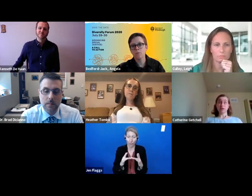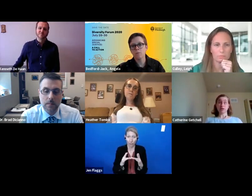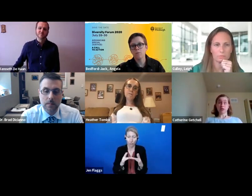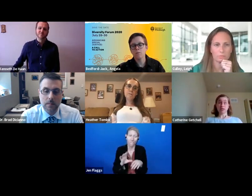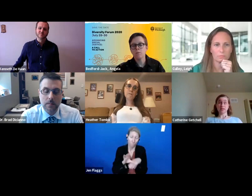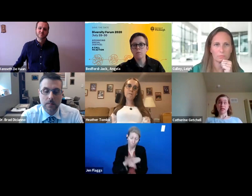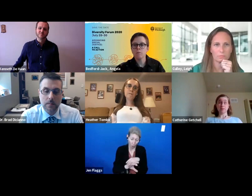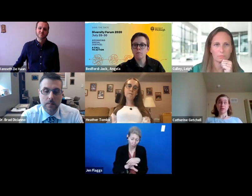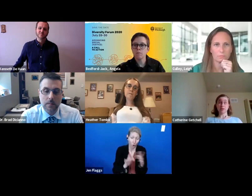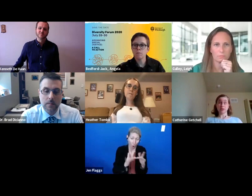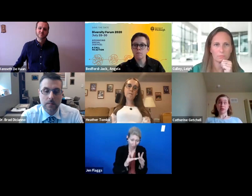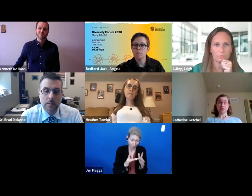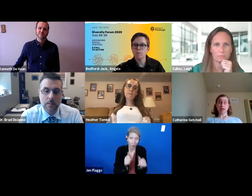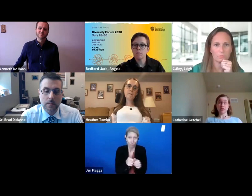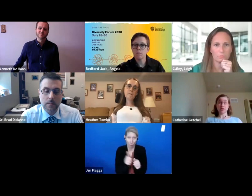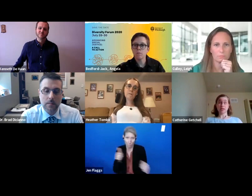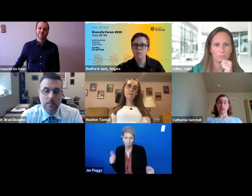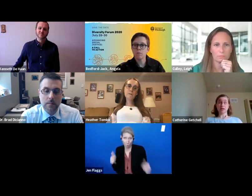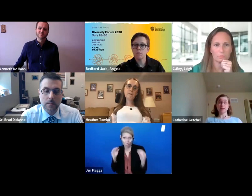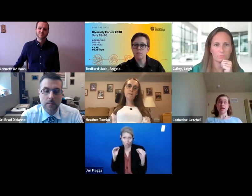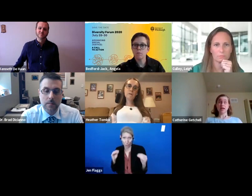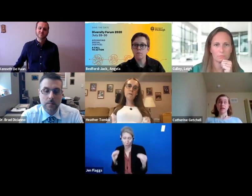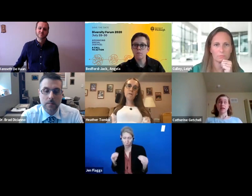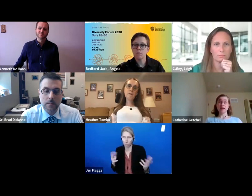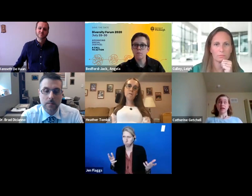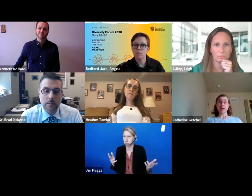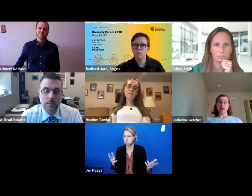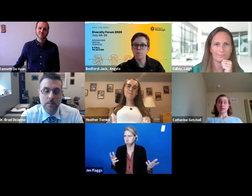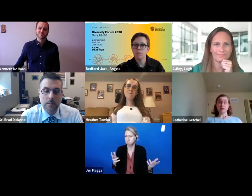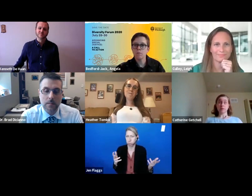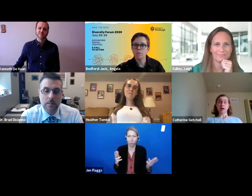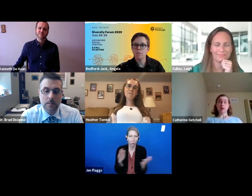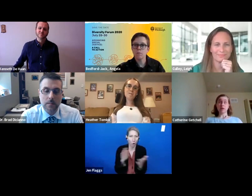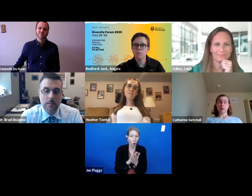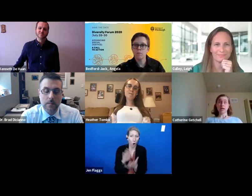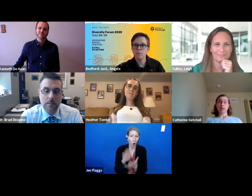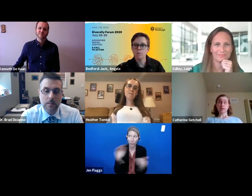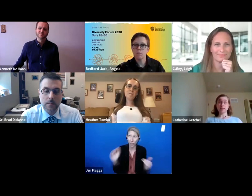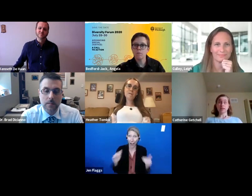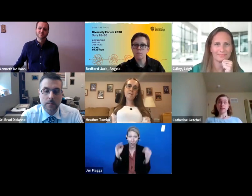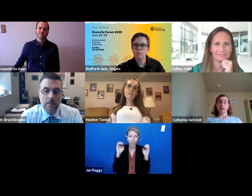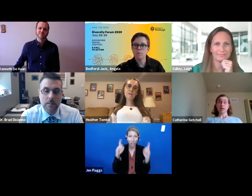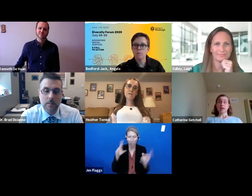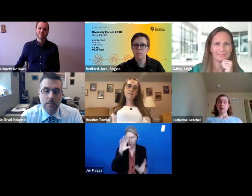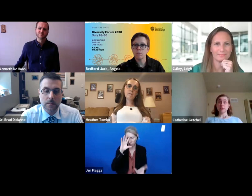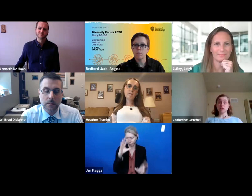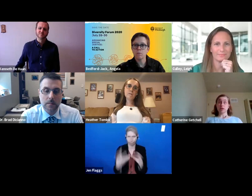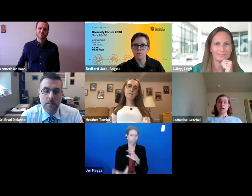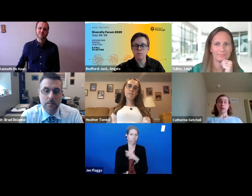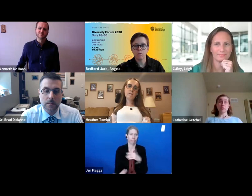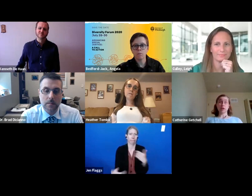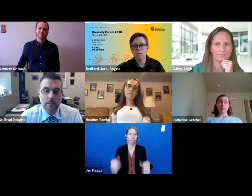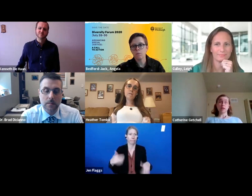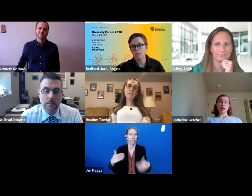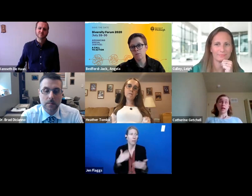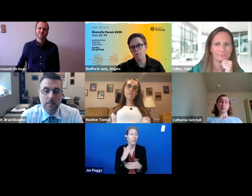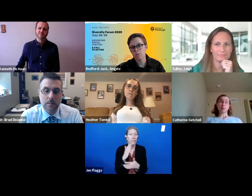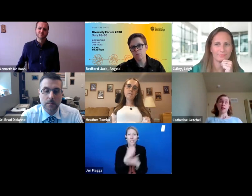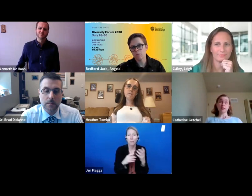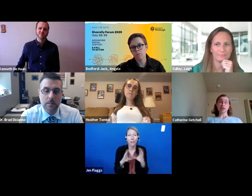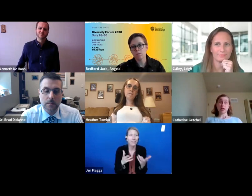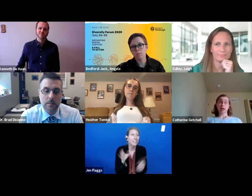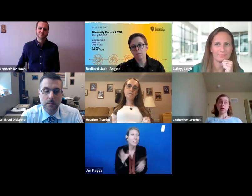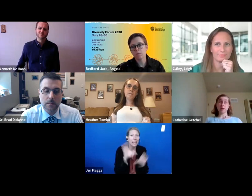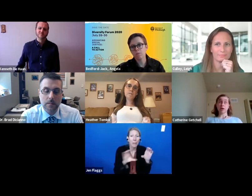forced online and remote instruction has absolutely turned higher education on its head. And while there are many classes, chemistry lab, drama